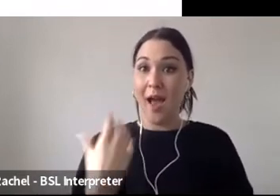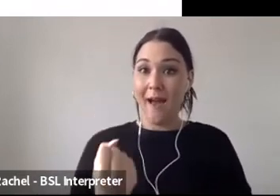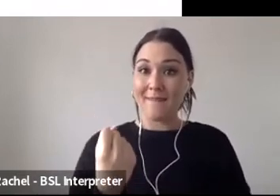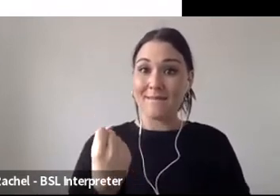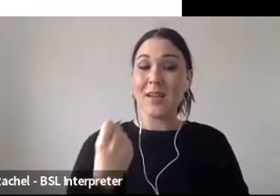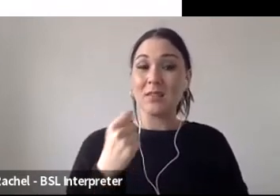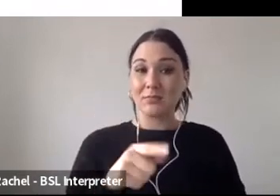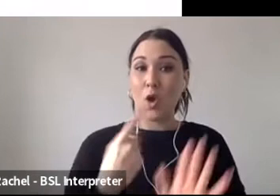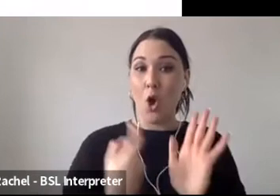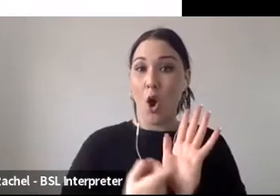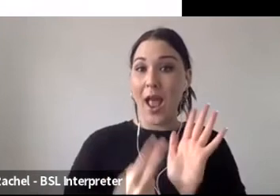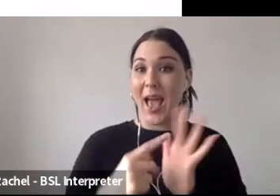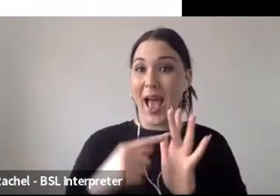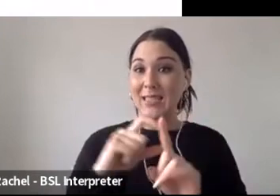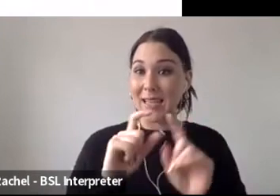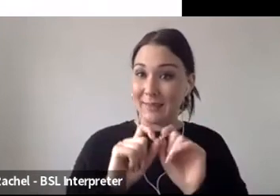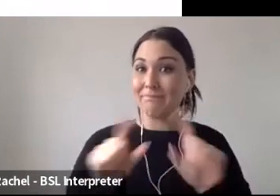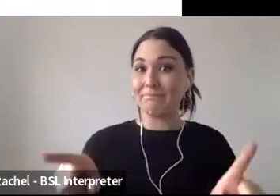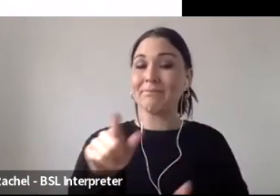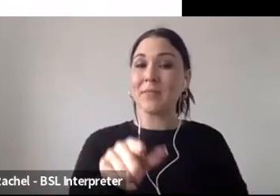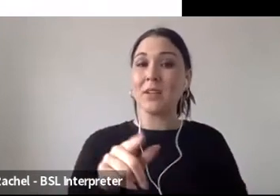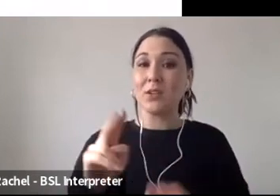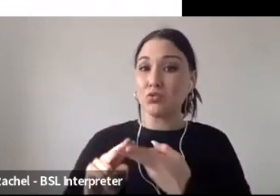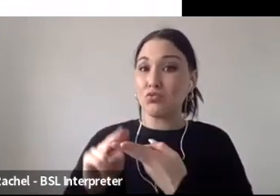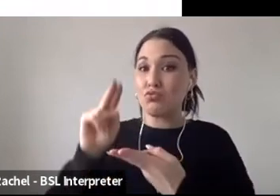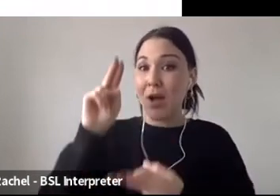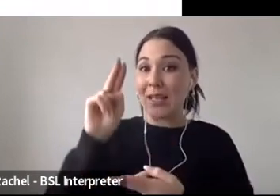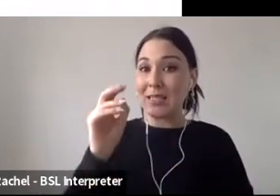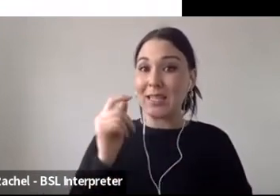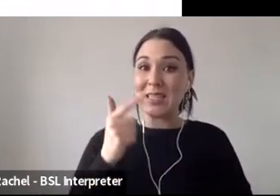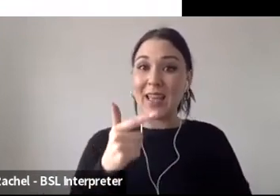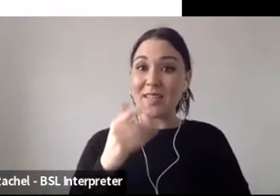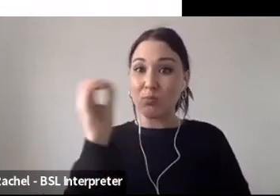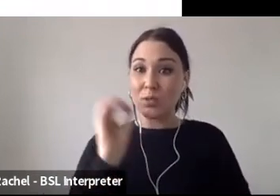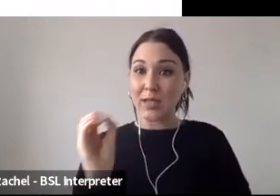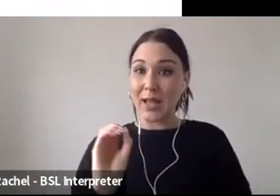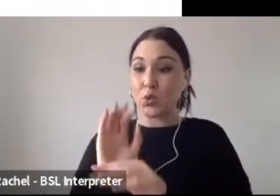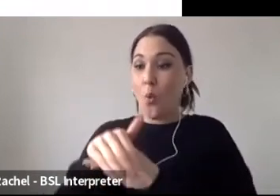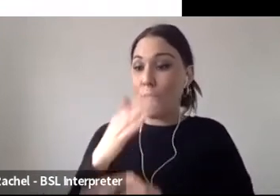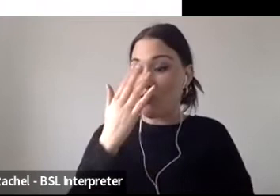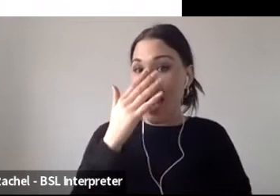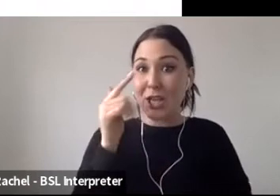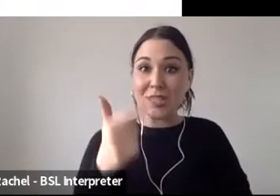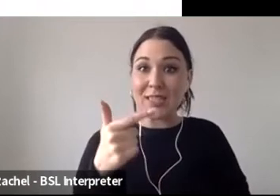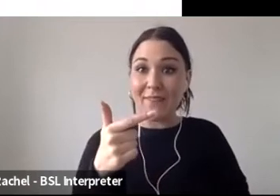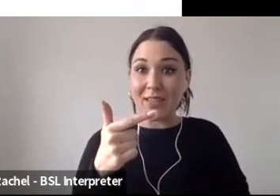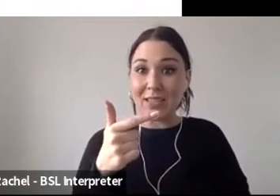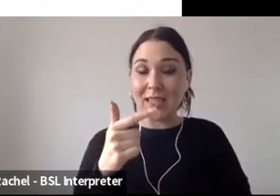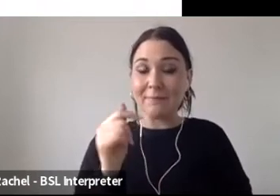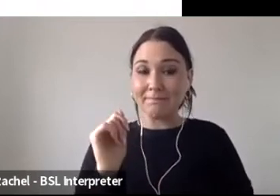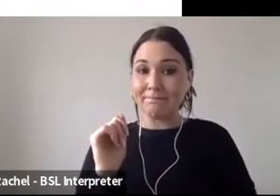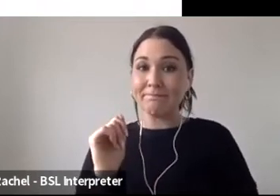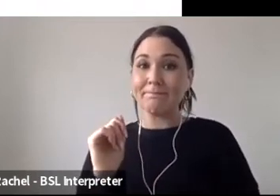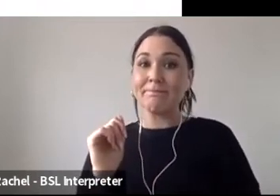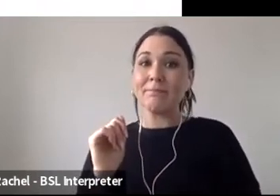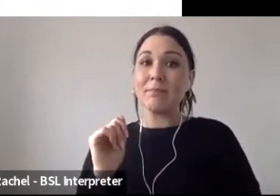RNID, rising to more than 70% of people over the age of 70. But some people may not